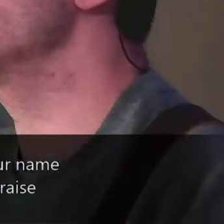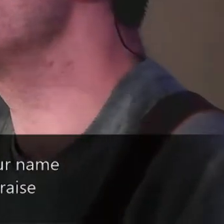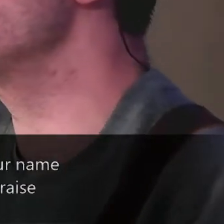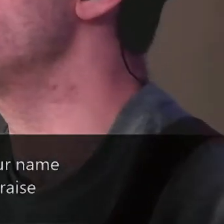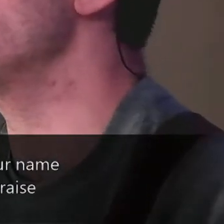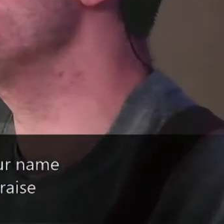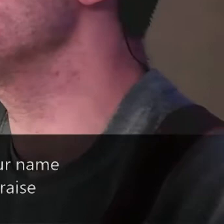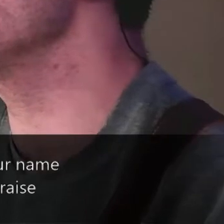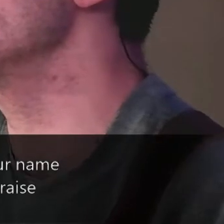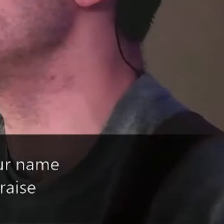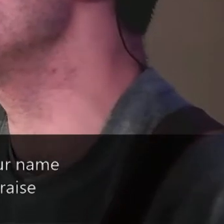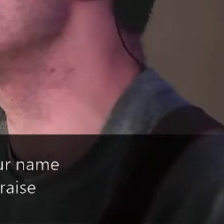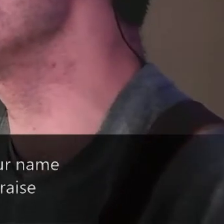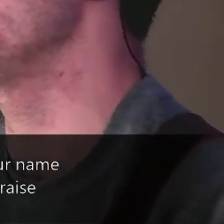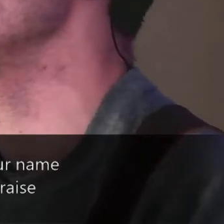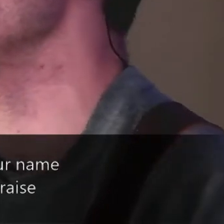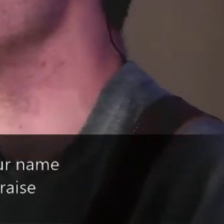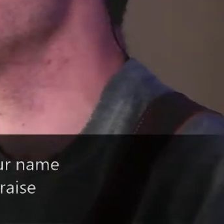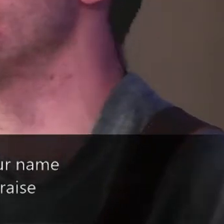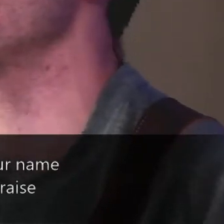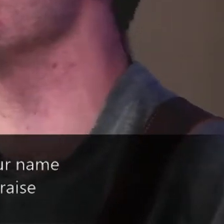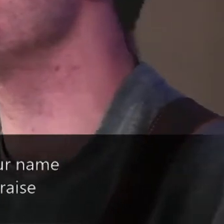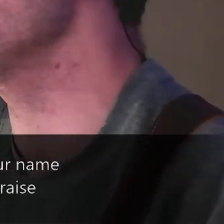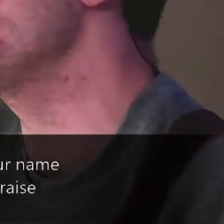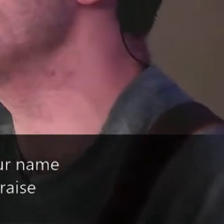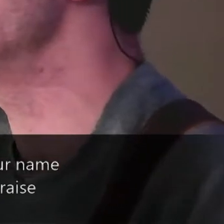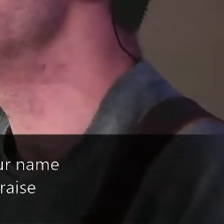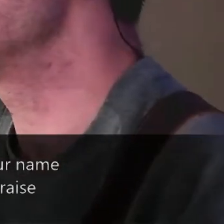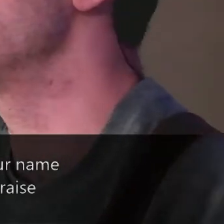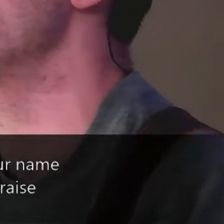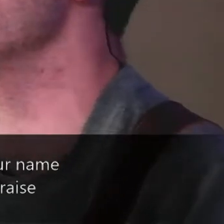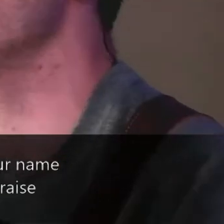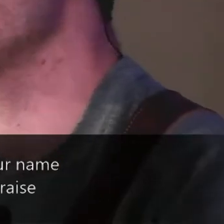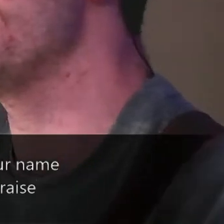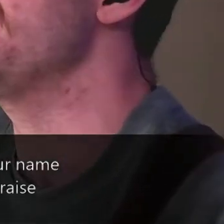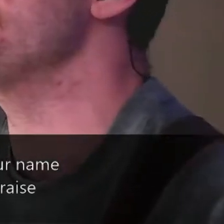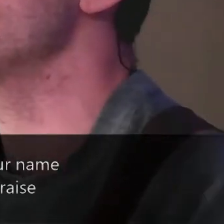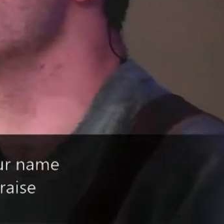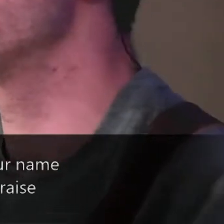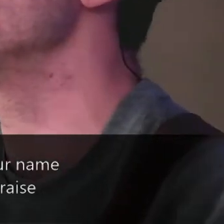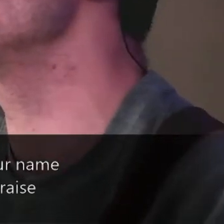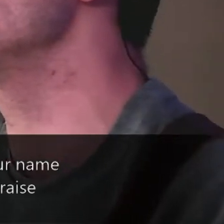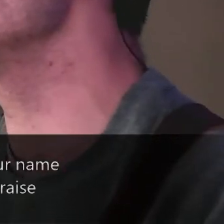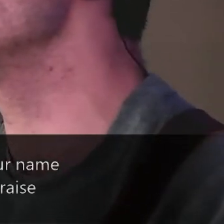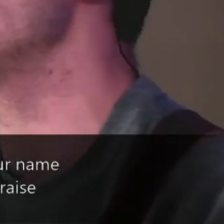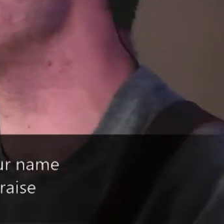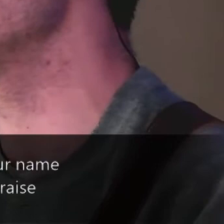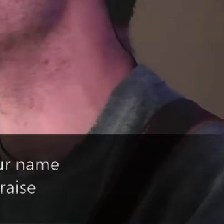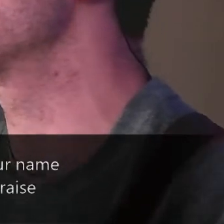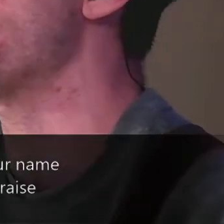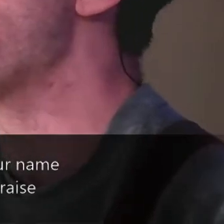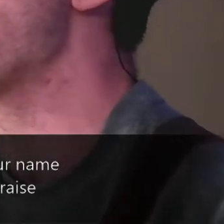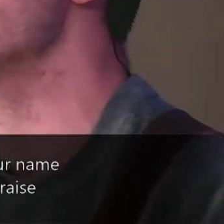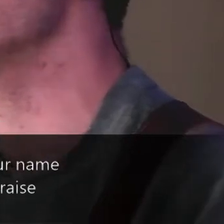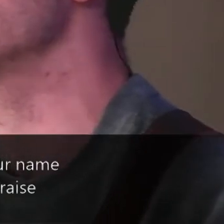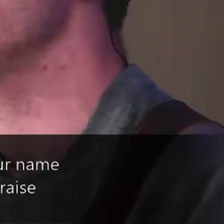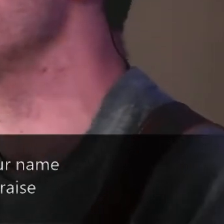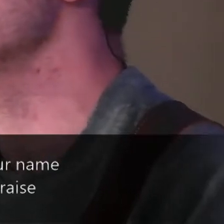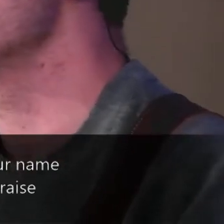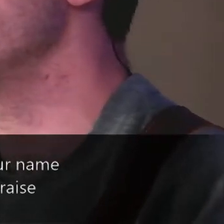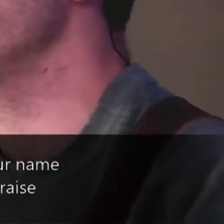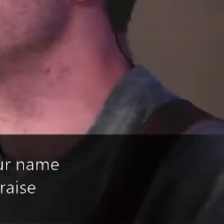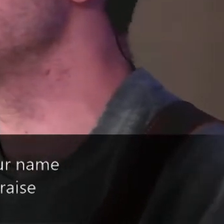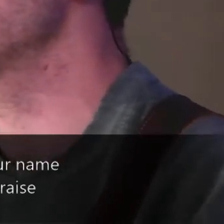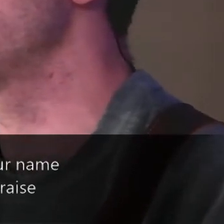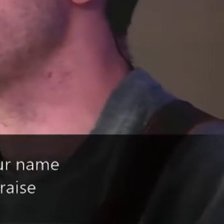Lord of all the earth, we shout your name, shout your name. Filling up the skies with